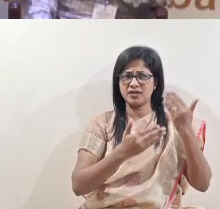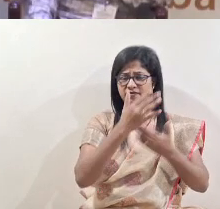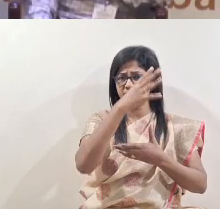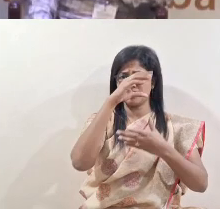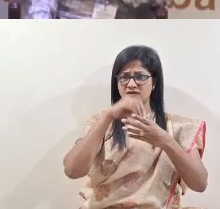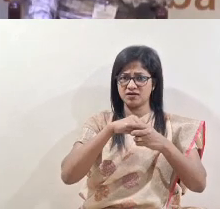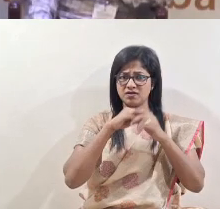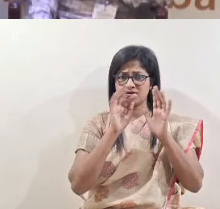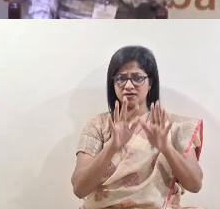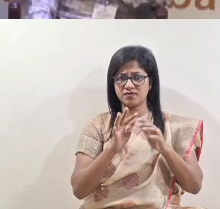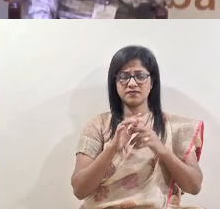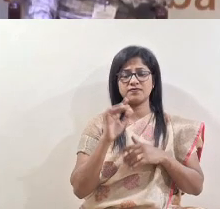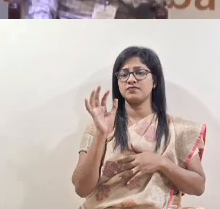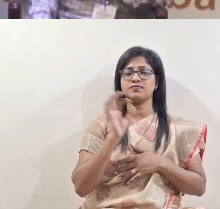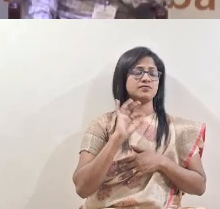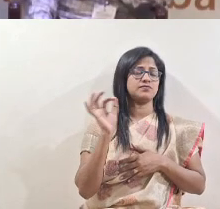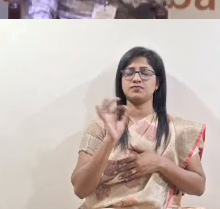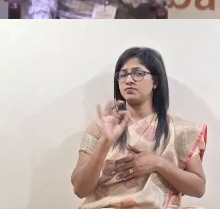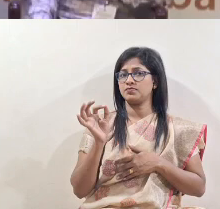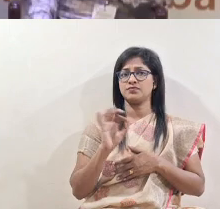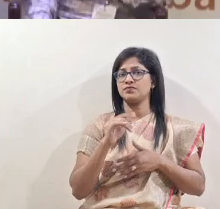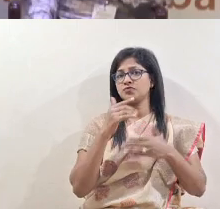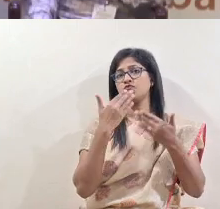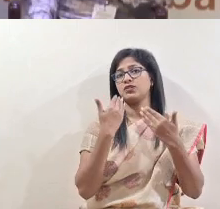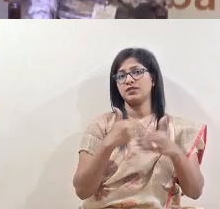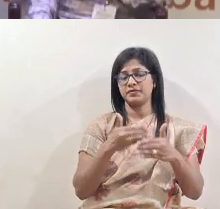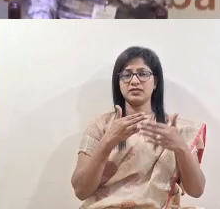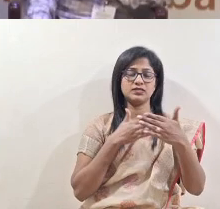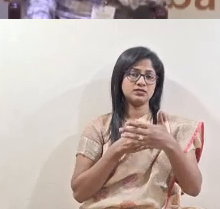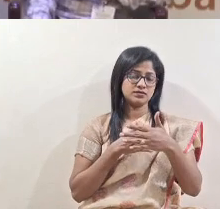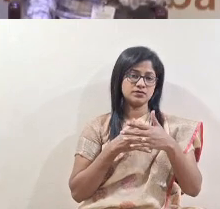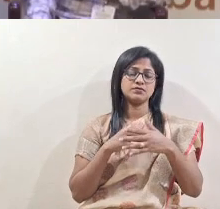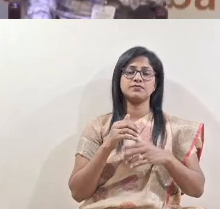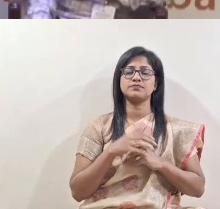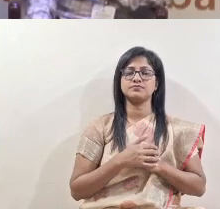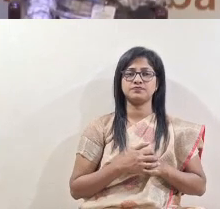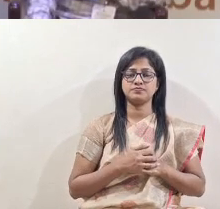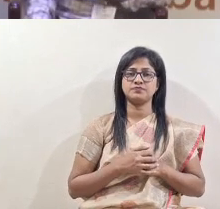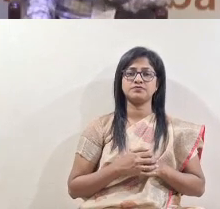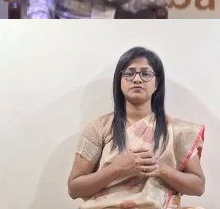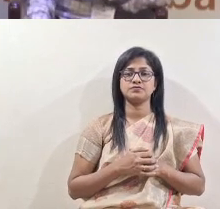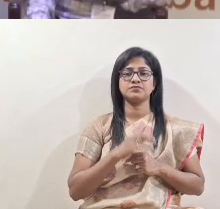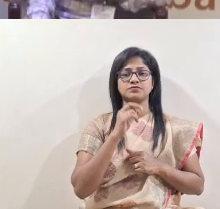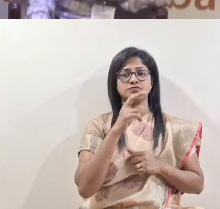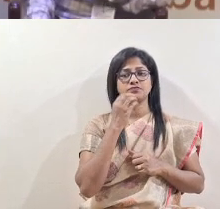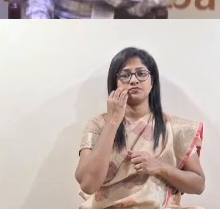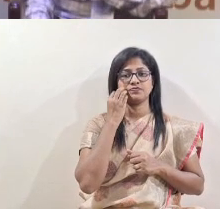into consideration? No, sir. It can be the limitation. Okay.